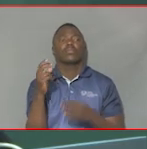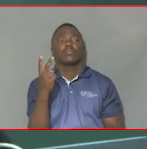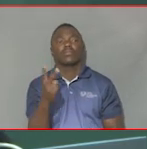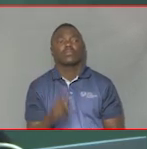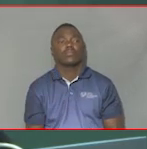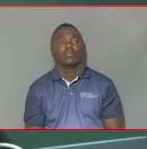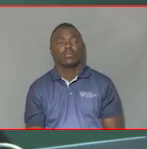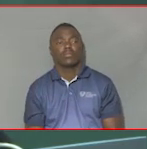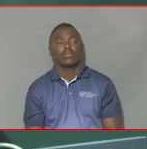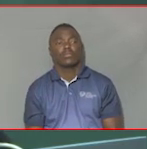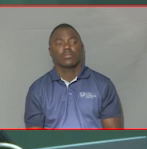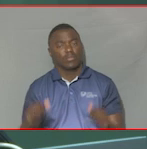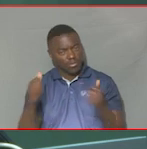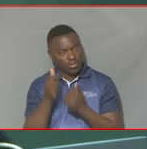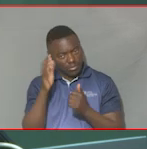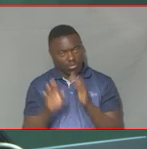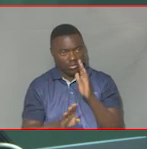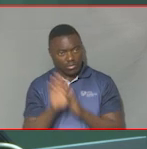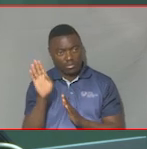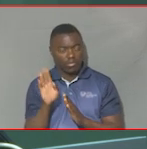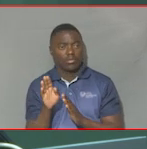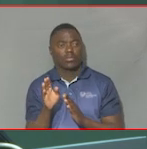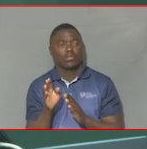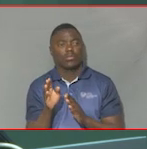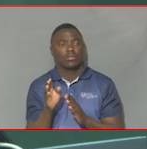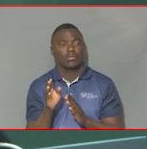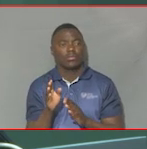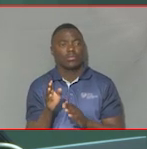the time, put in the effort, learn your proofs,